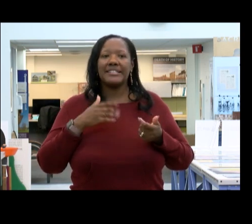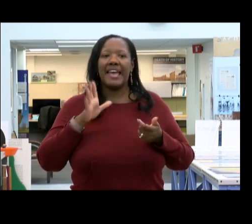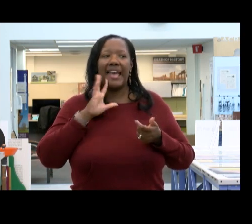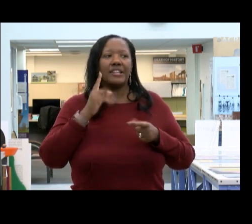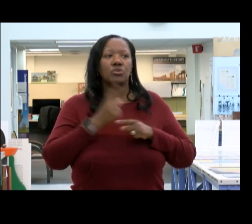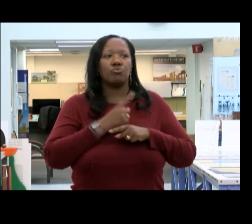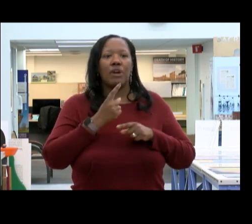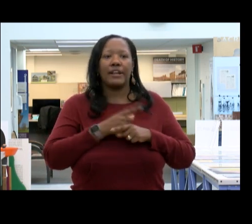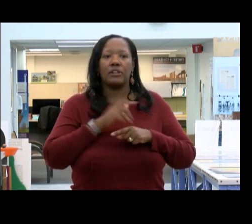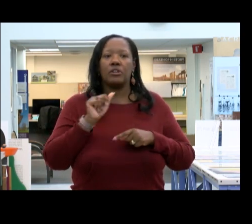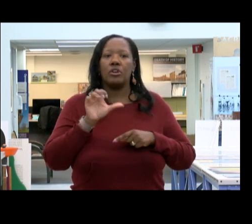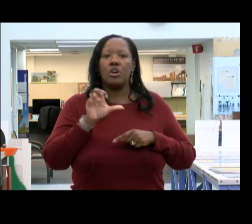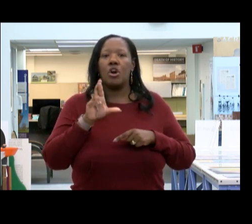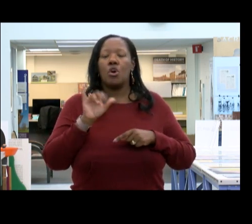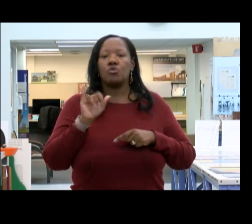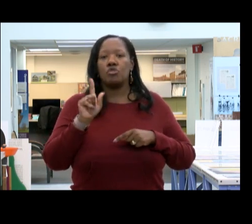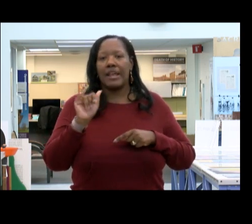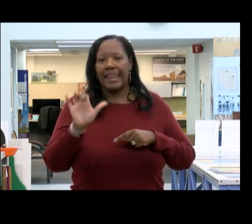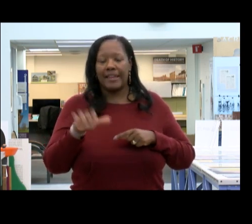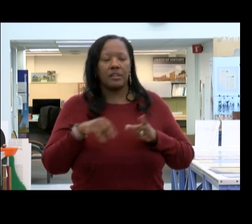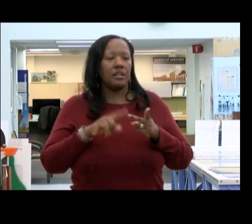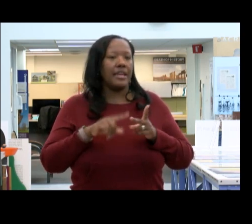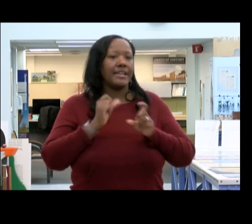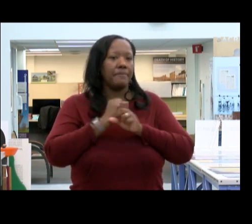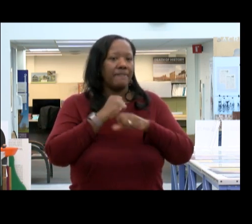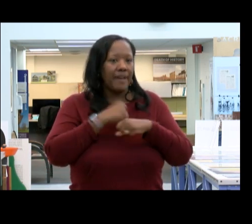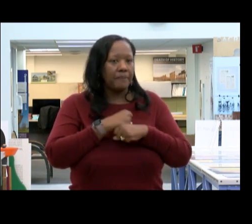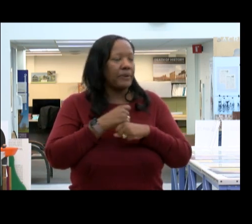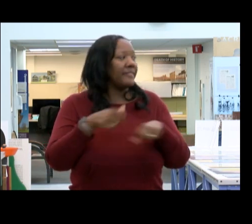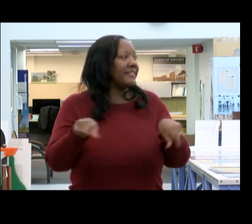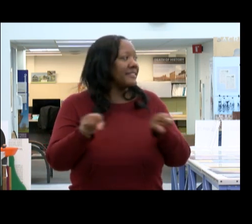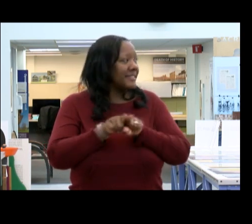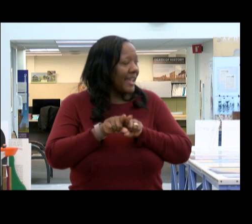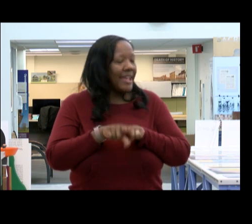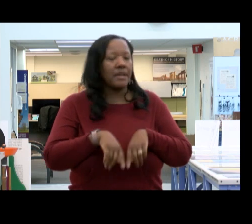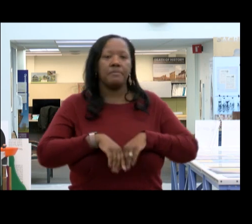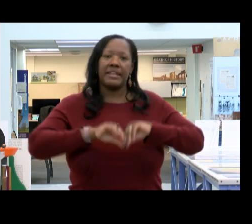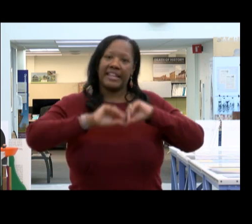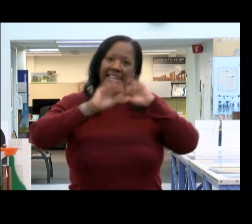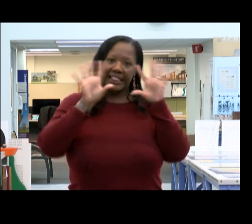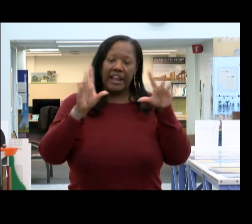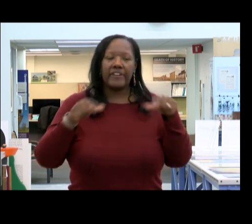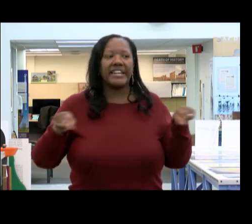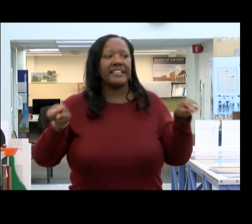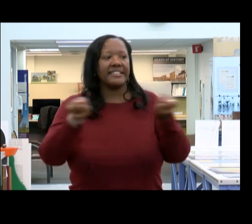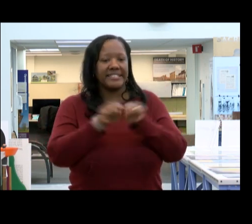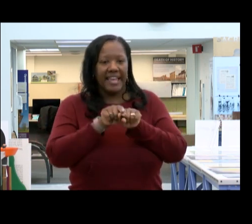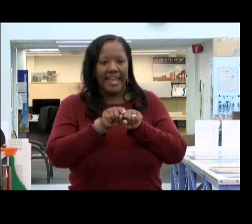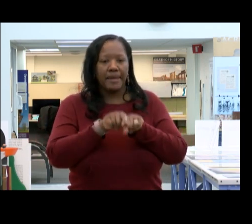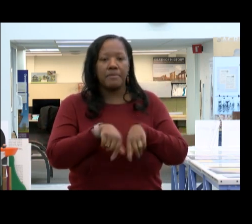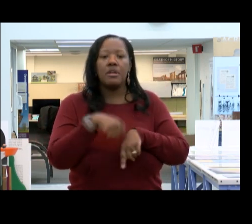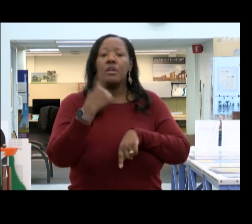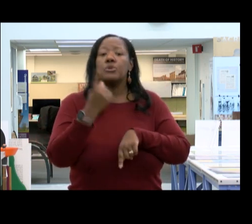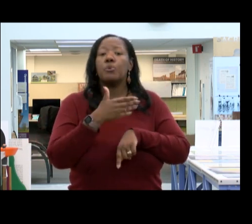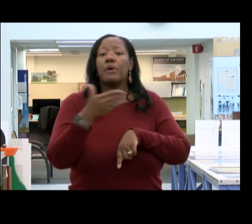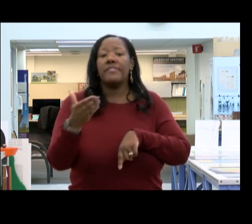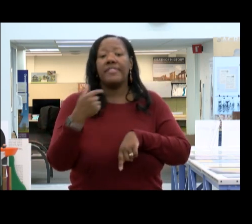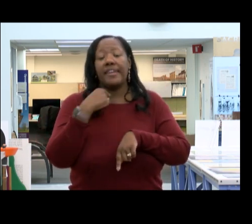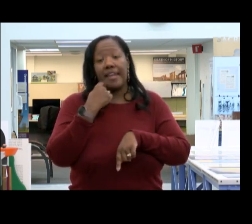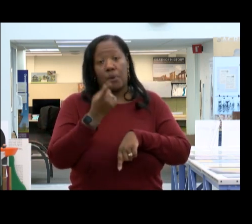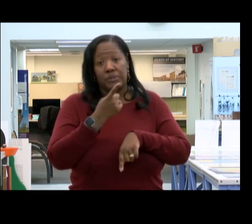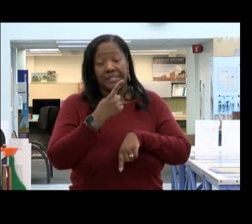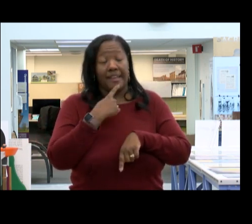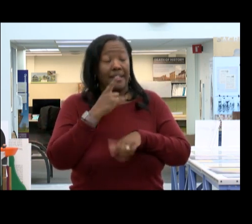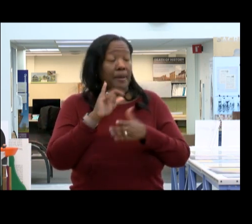It can be fabricated the same optical clarity. So the one thing I would say at